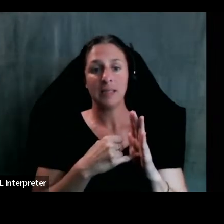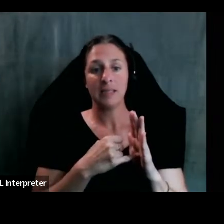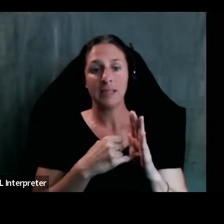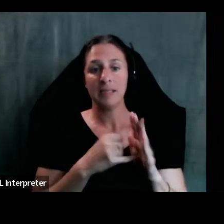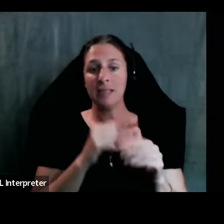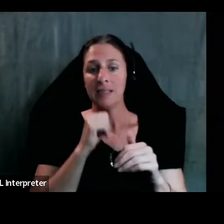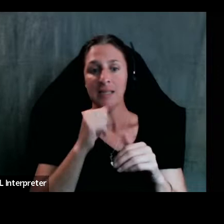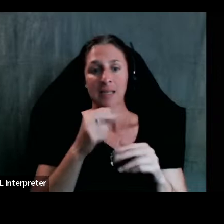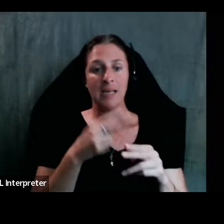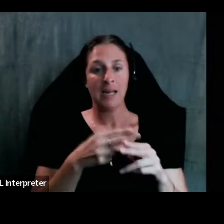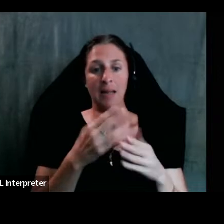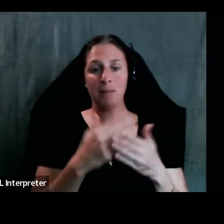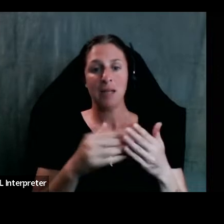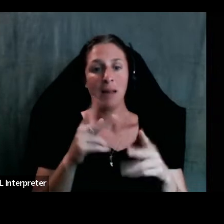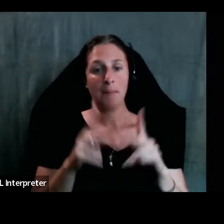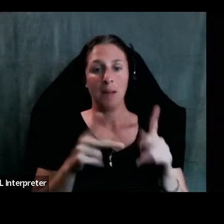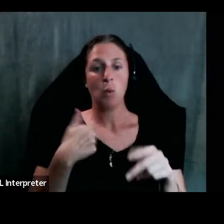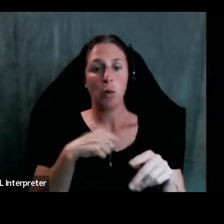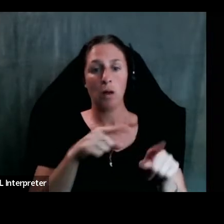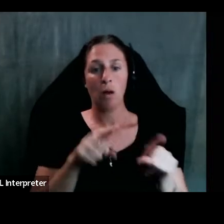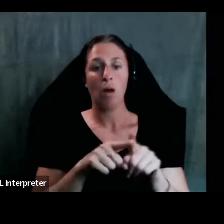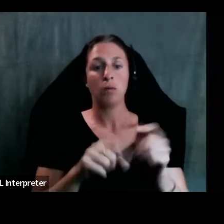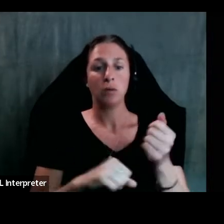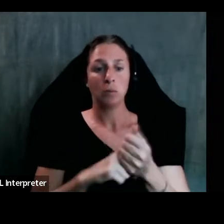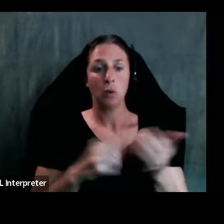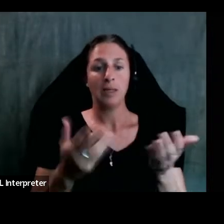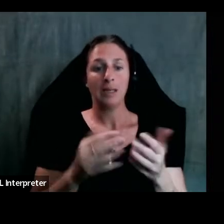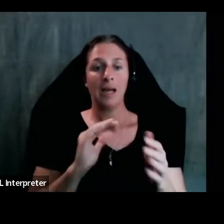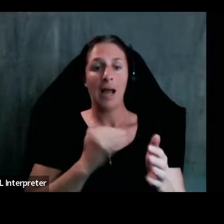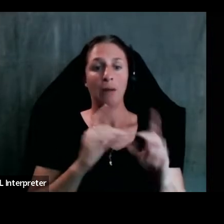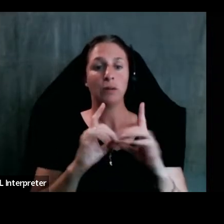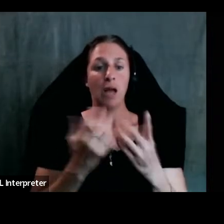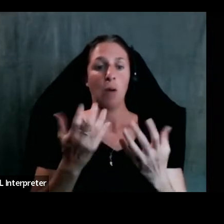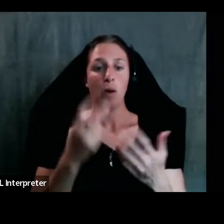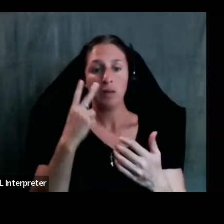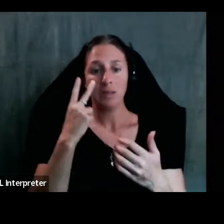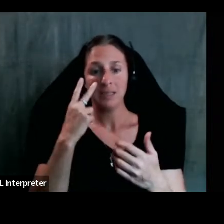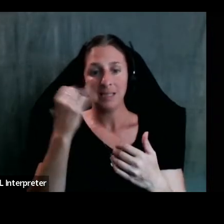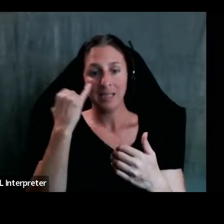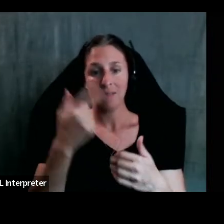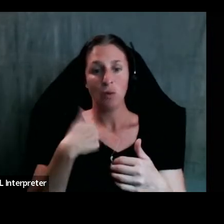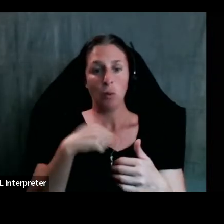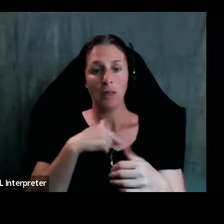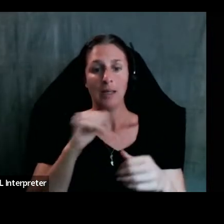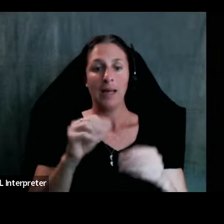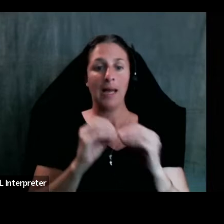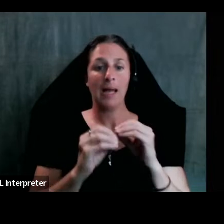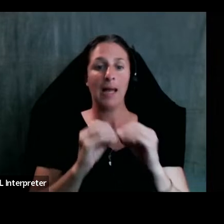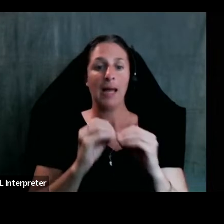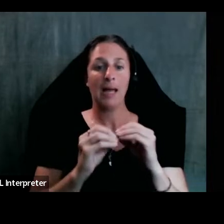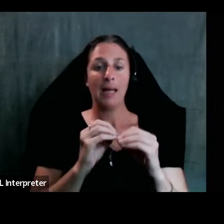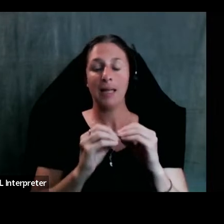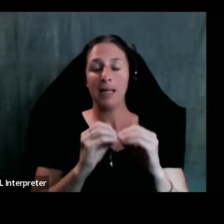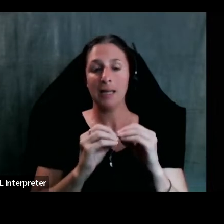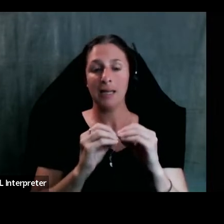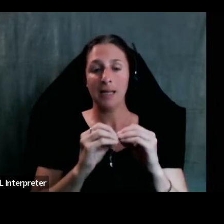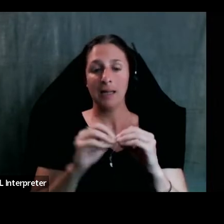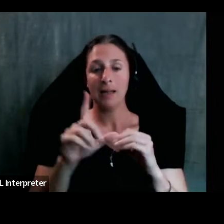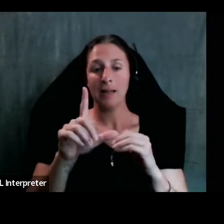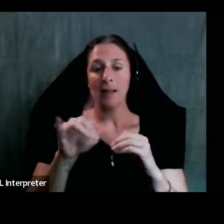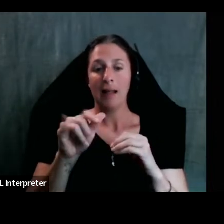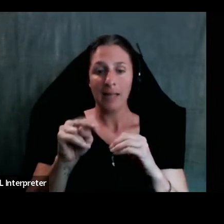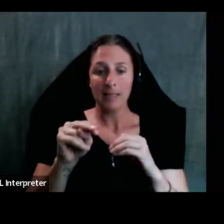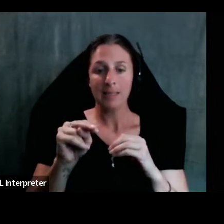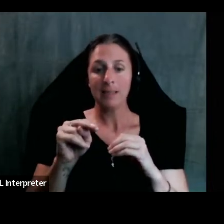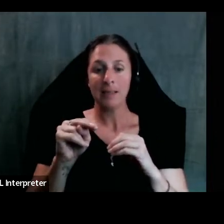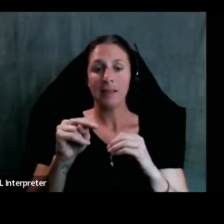we do also support here in our district. So I wanted to see if we could edit it to Latin American